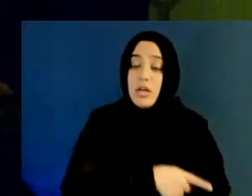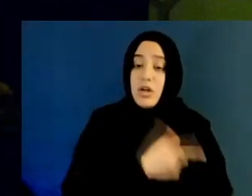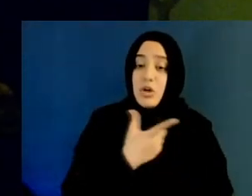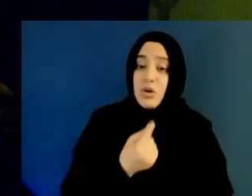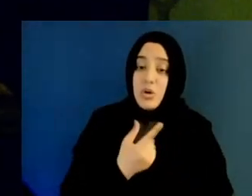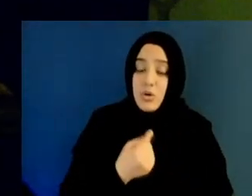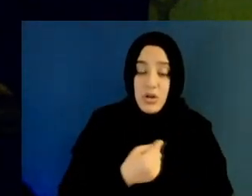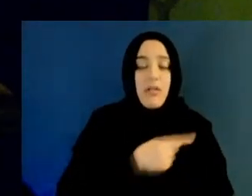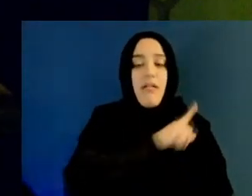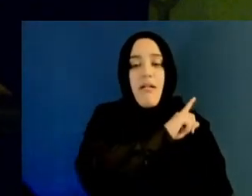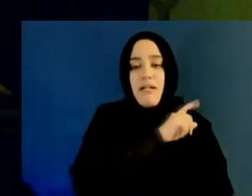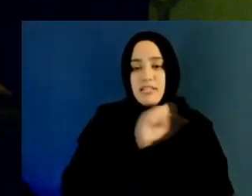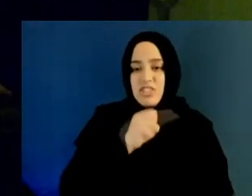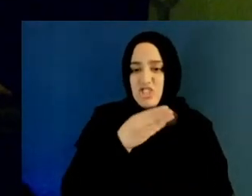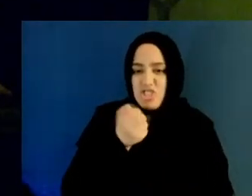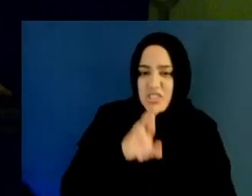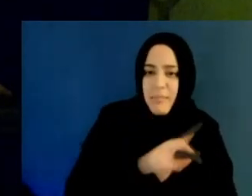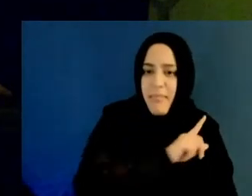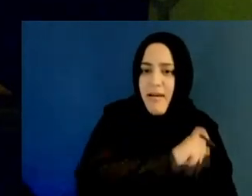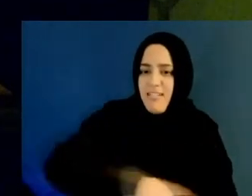Oh, why, mama?